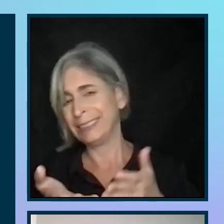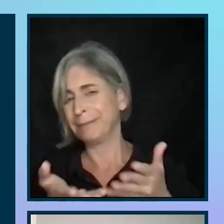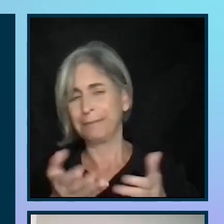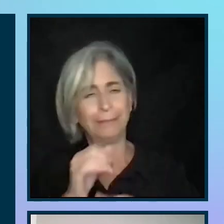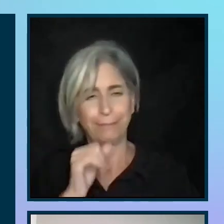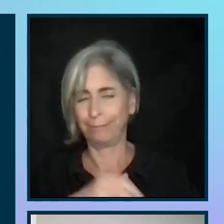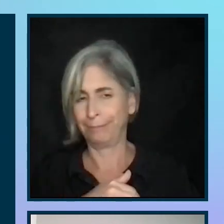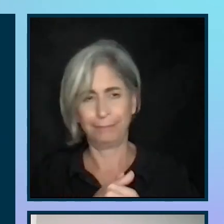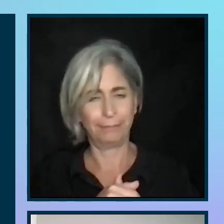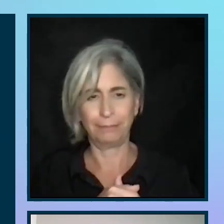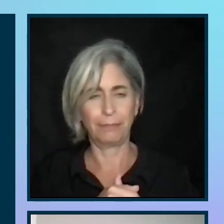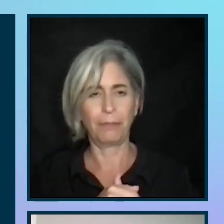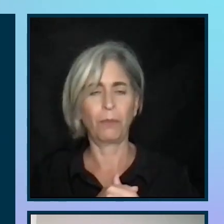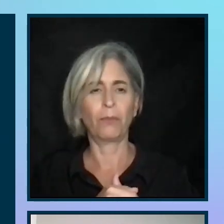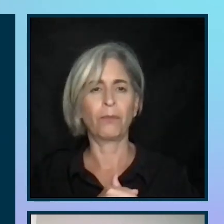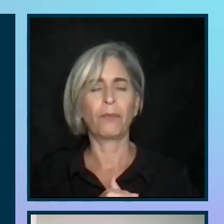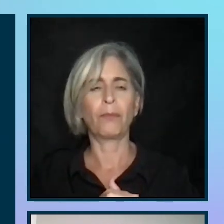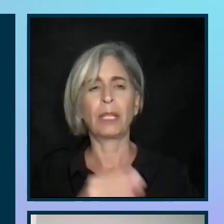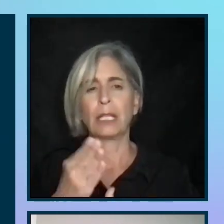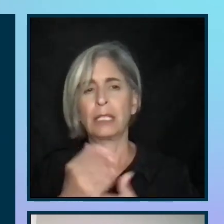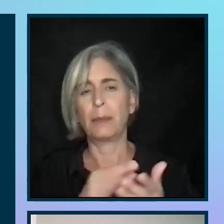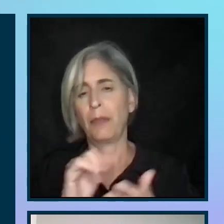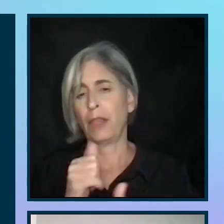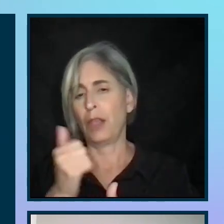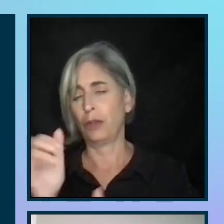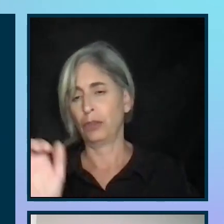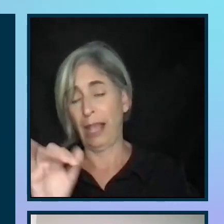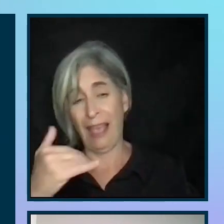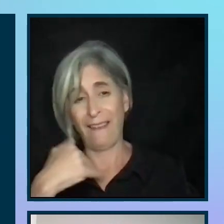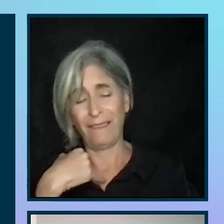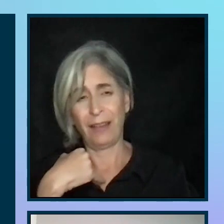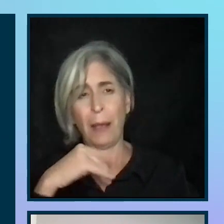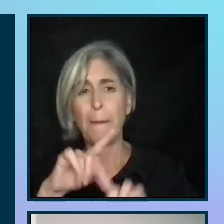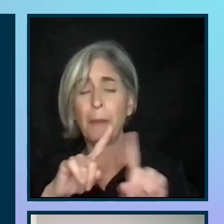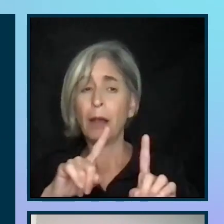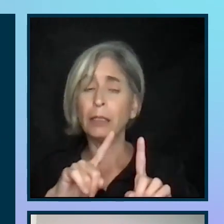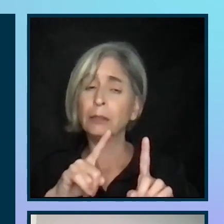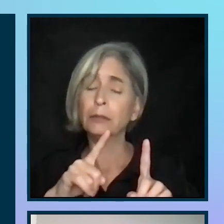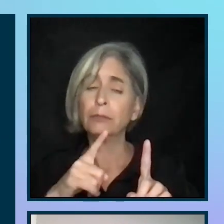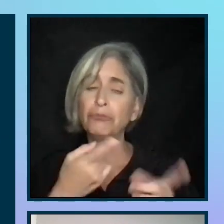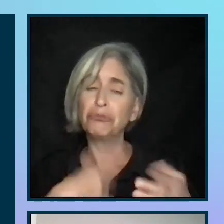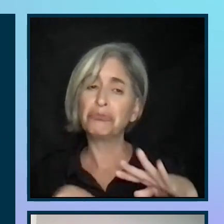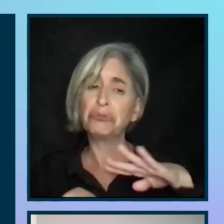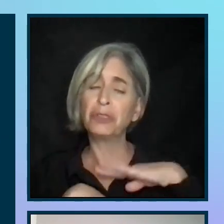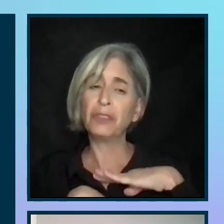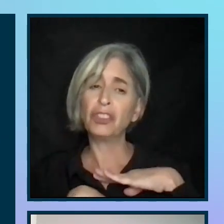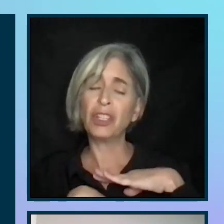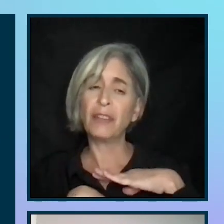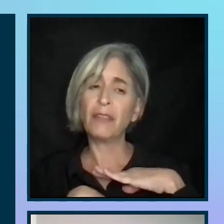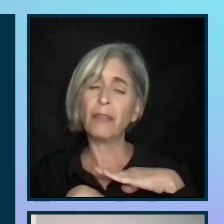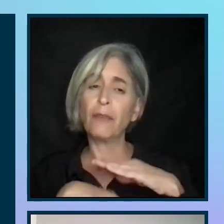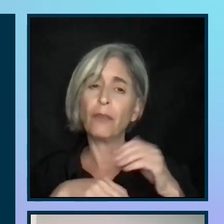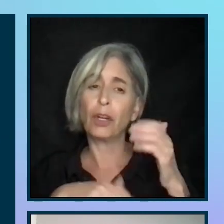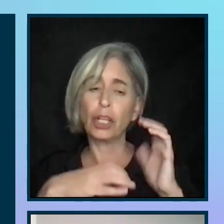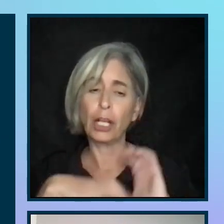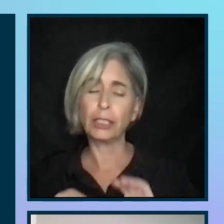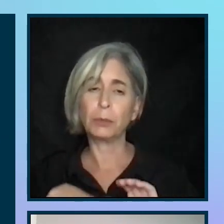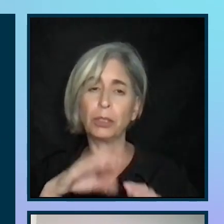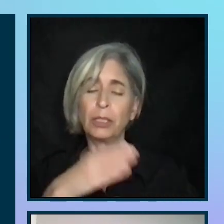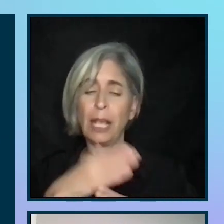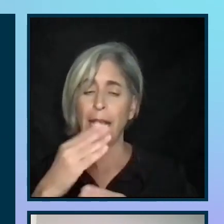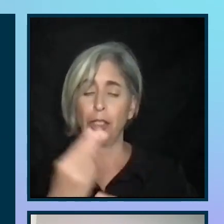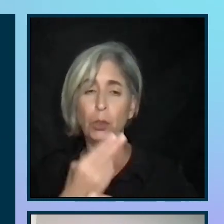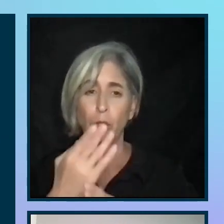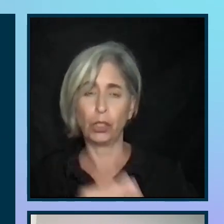with Vera PDF and some of the others. But it may be quite adequate for your customers' end use.